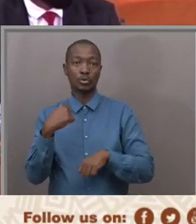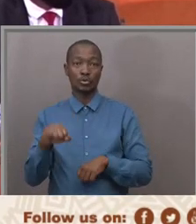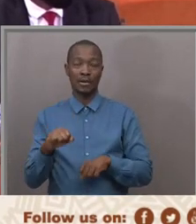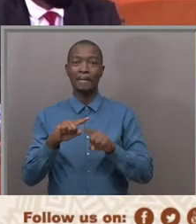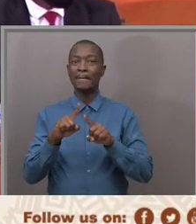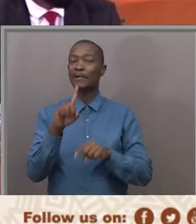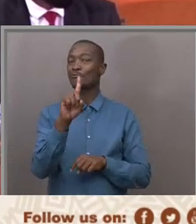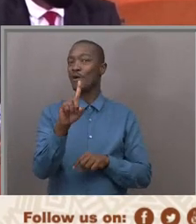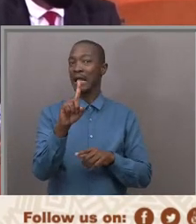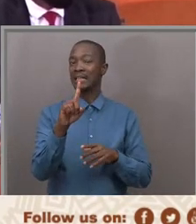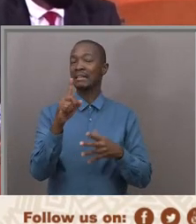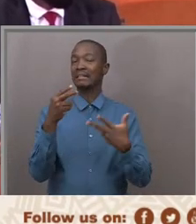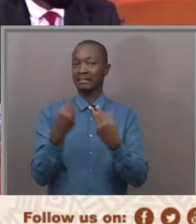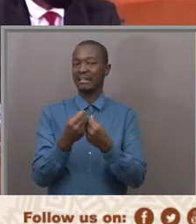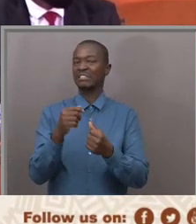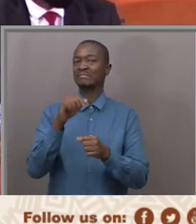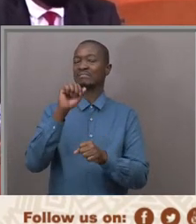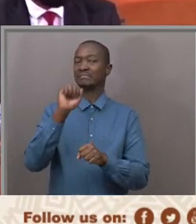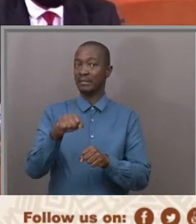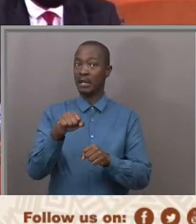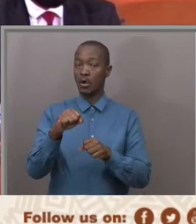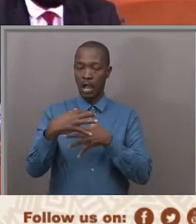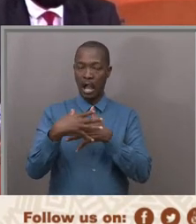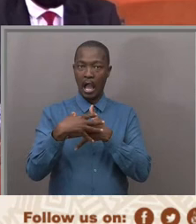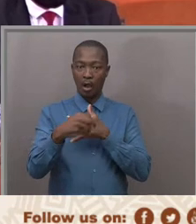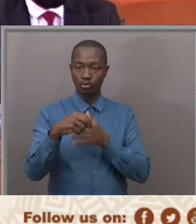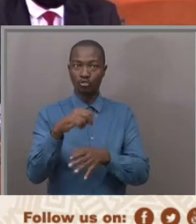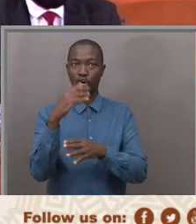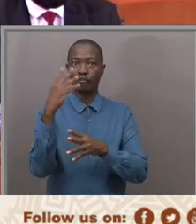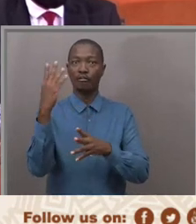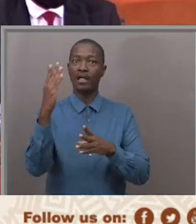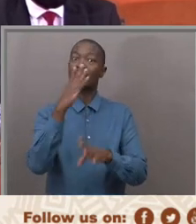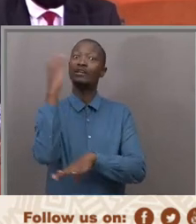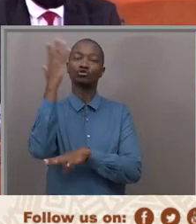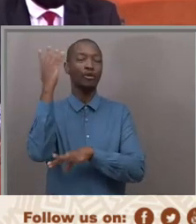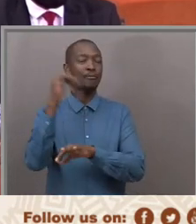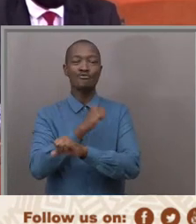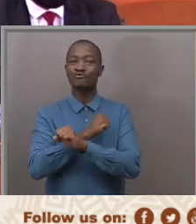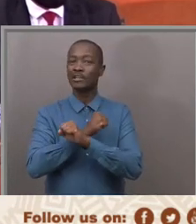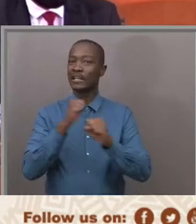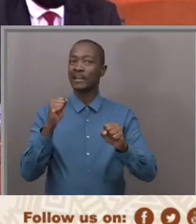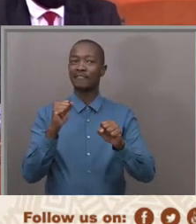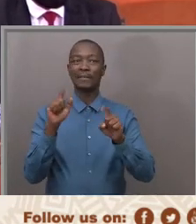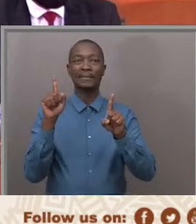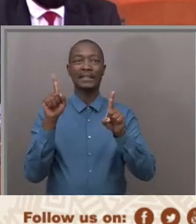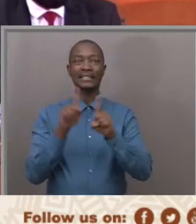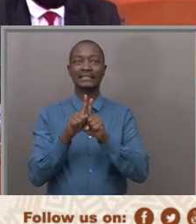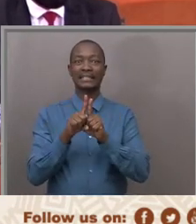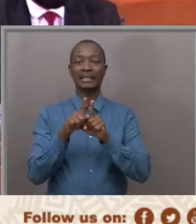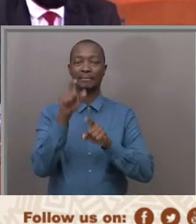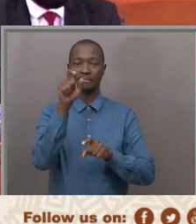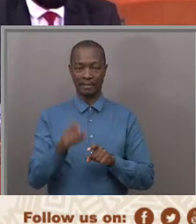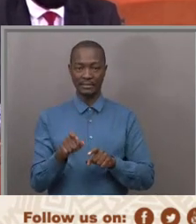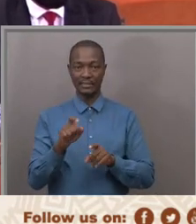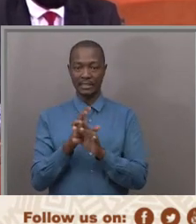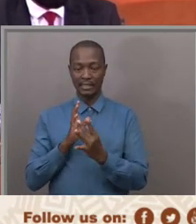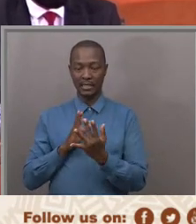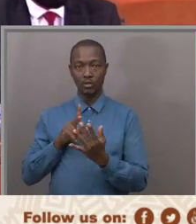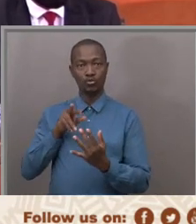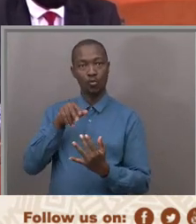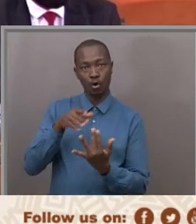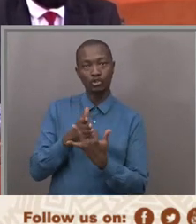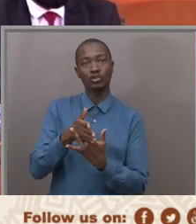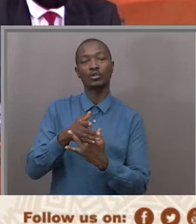certain, when you come out of the storm, you won't be the same person who walked in. That's what